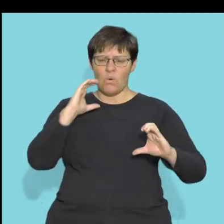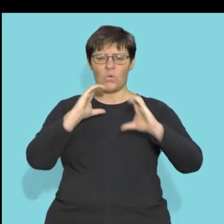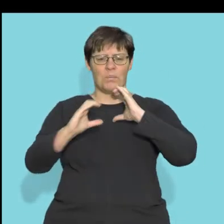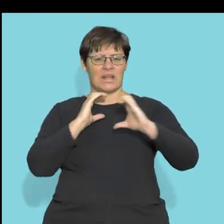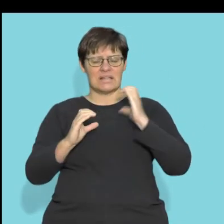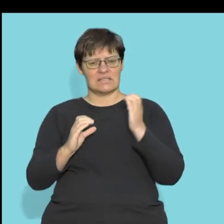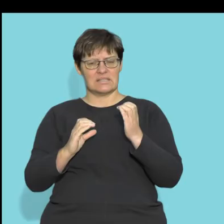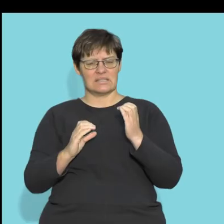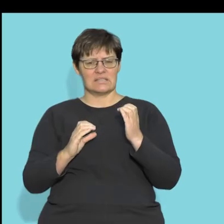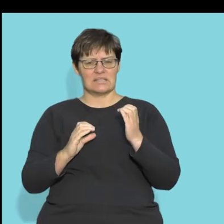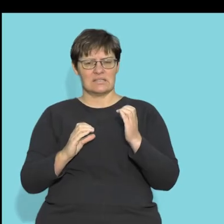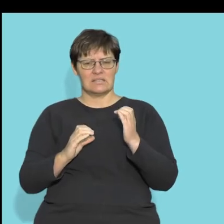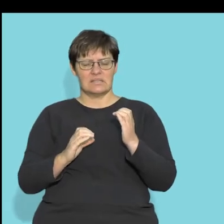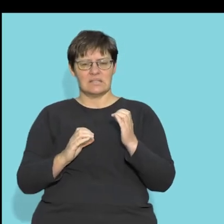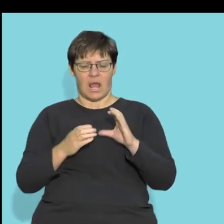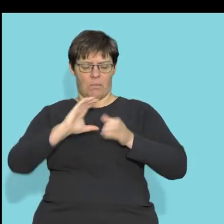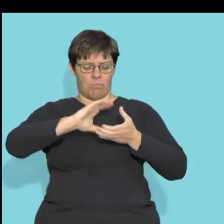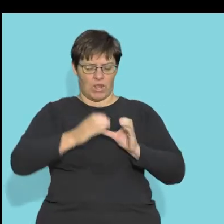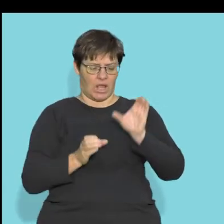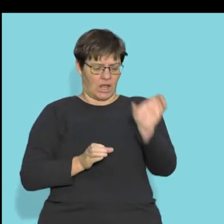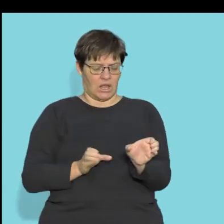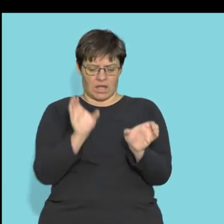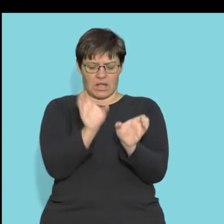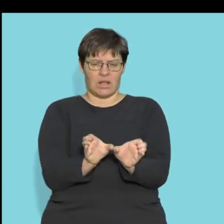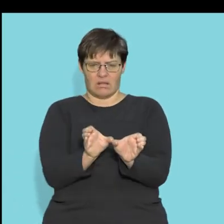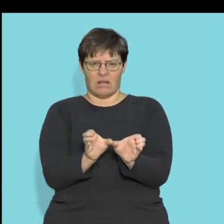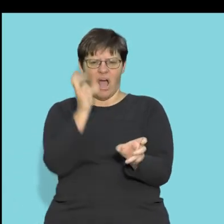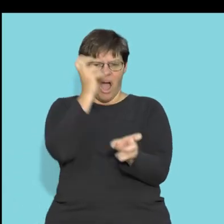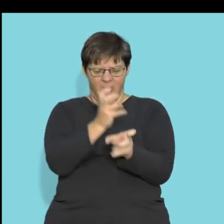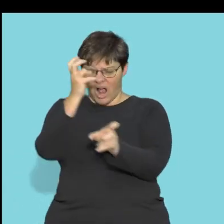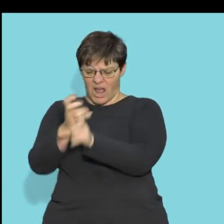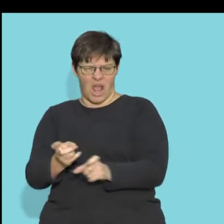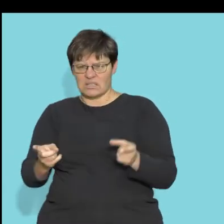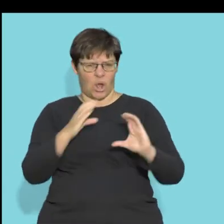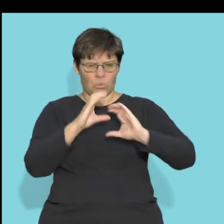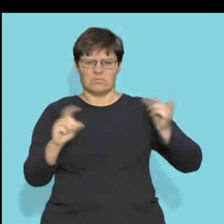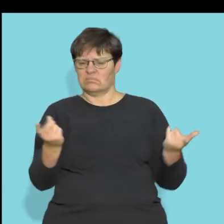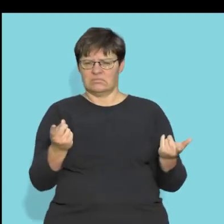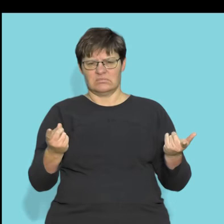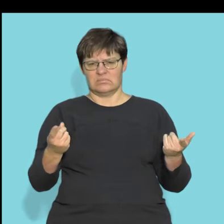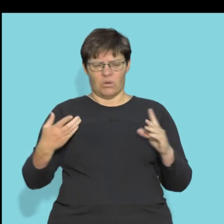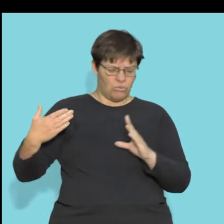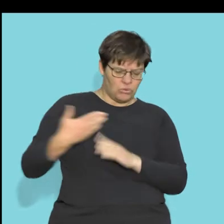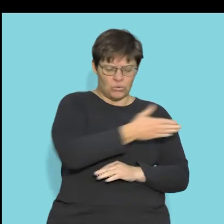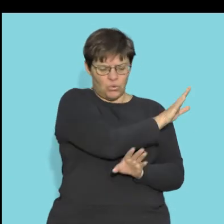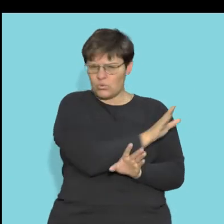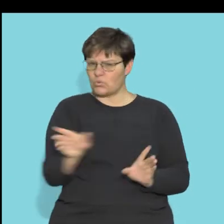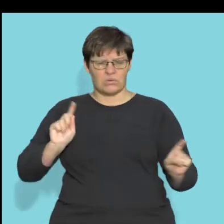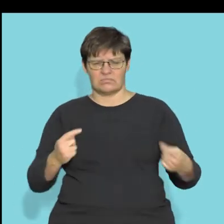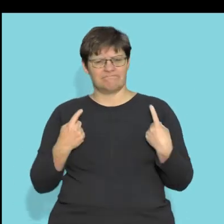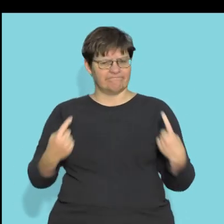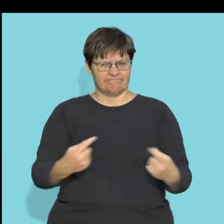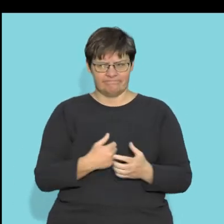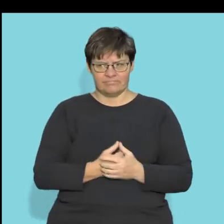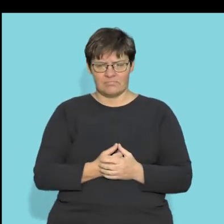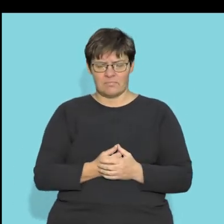if I put two bricks next to each other. They are too hard, right? Nothing will be able to move through.